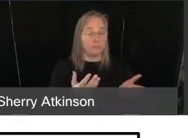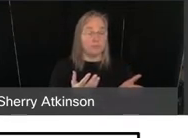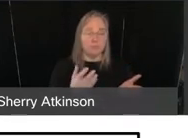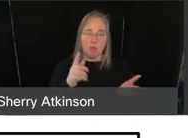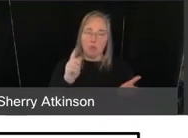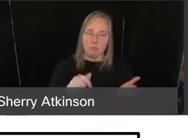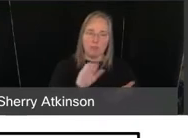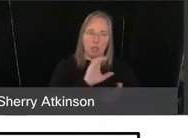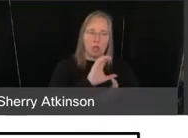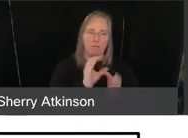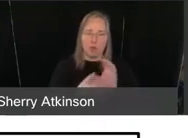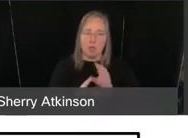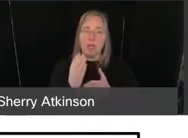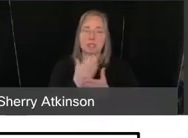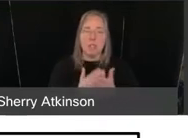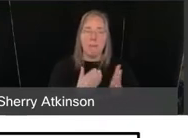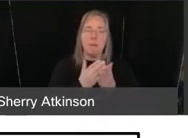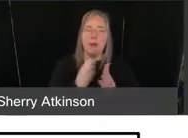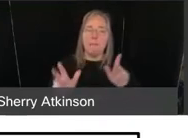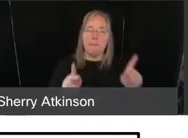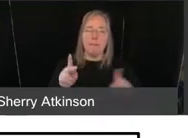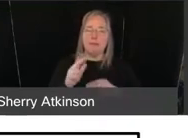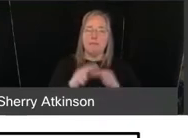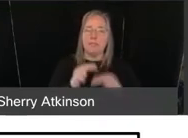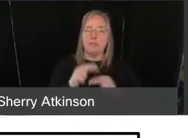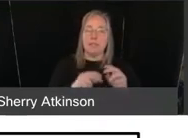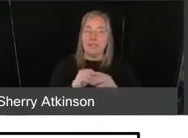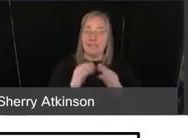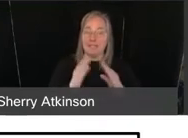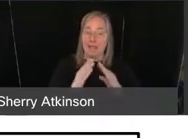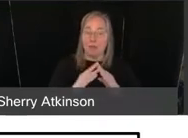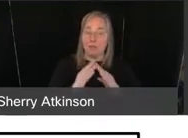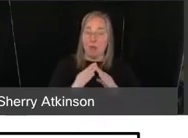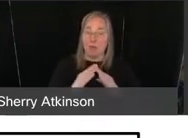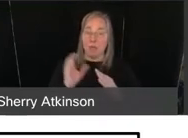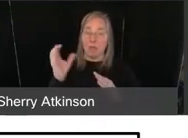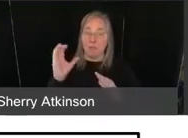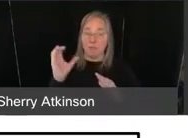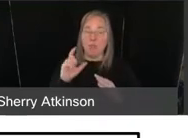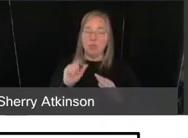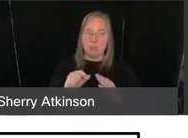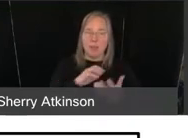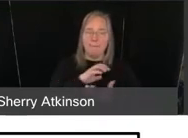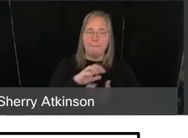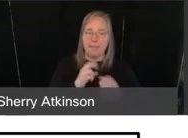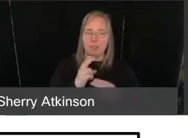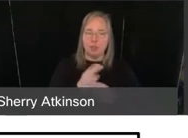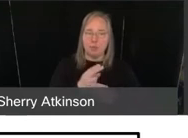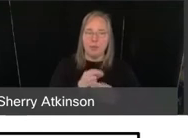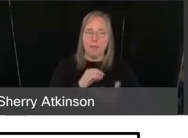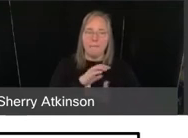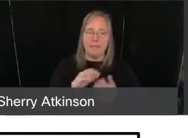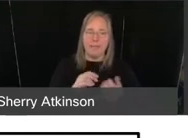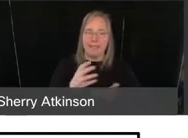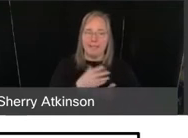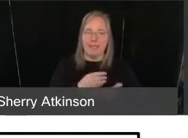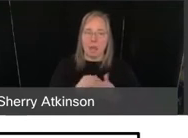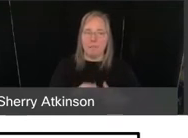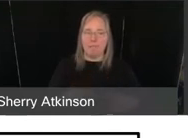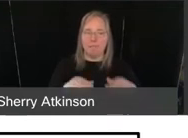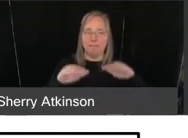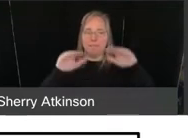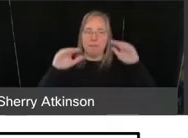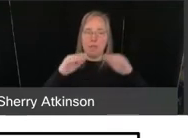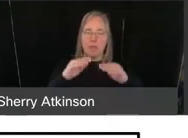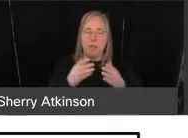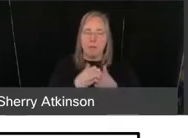convert some of the public facilities in downtown Columbia to be mixed use, mixed income public facilities, which adds a